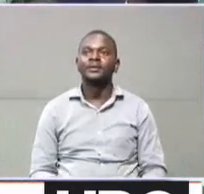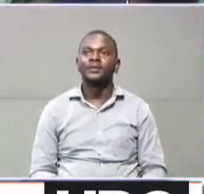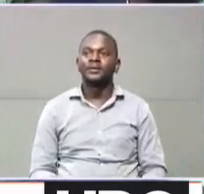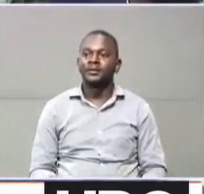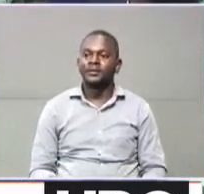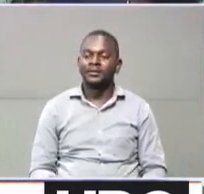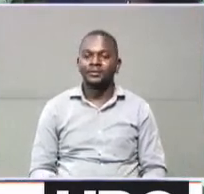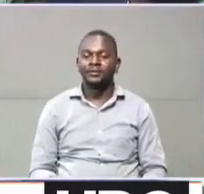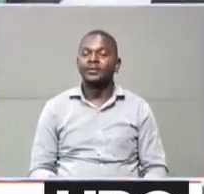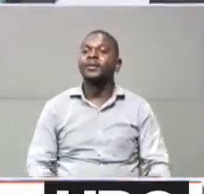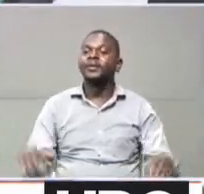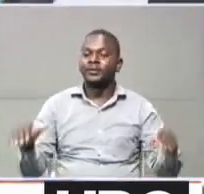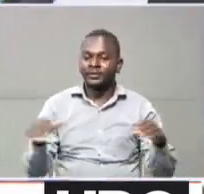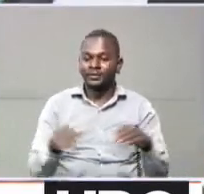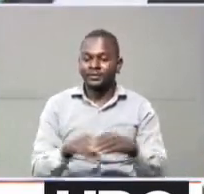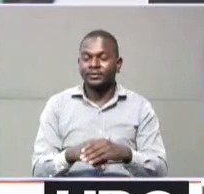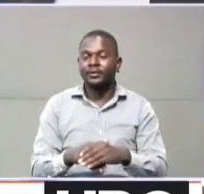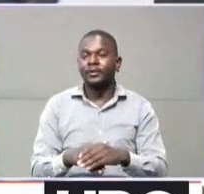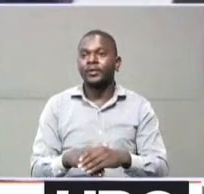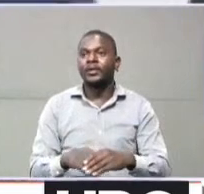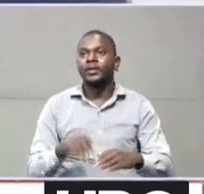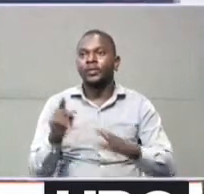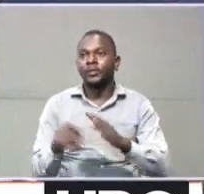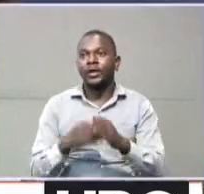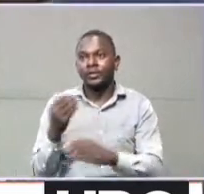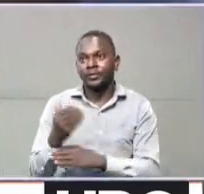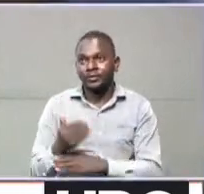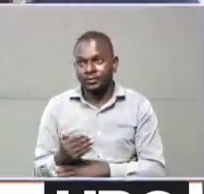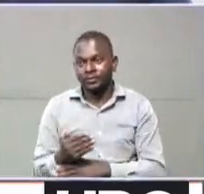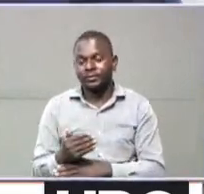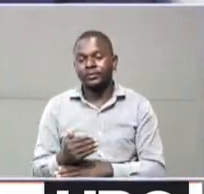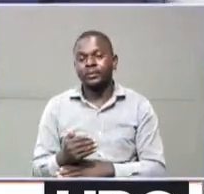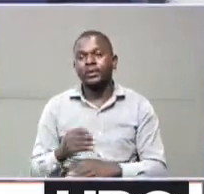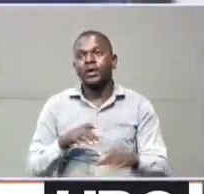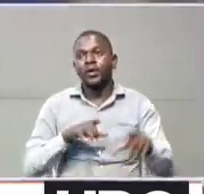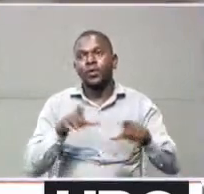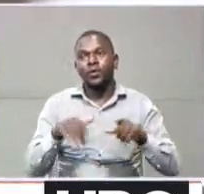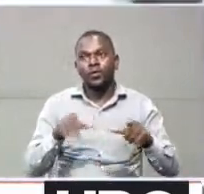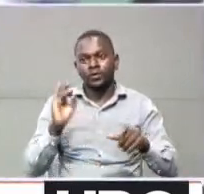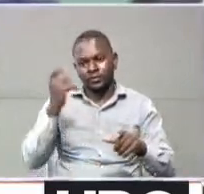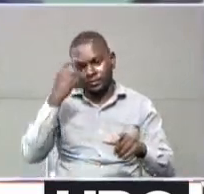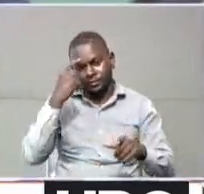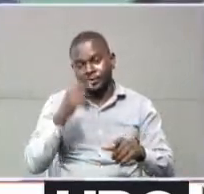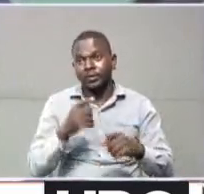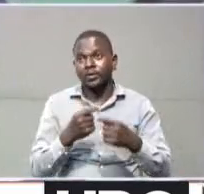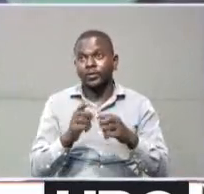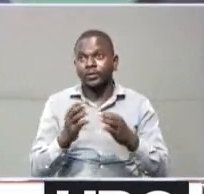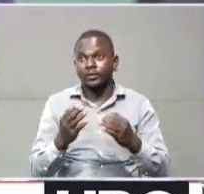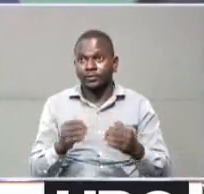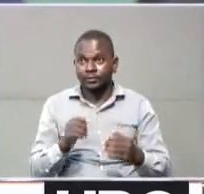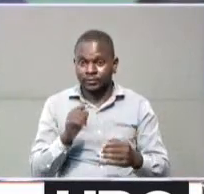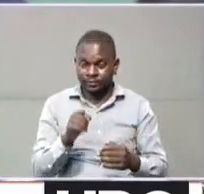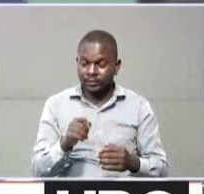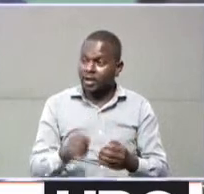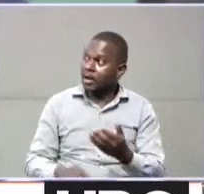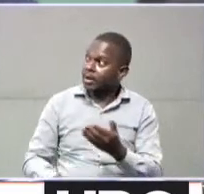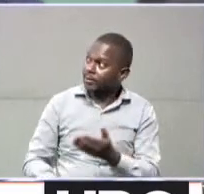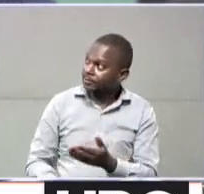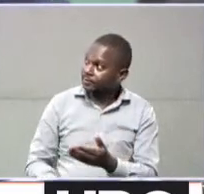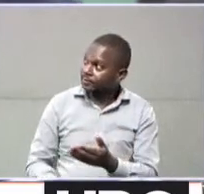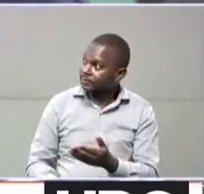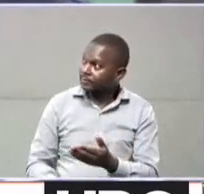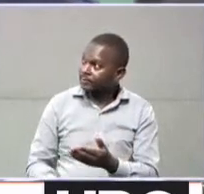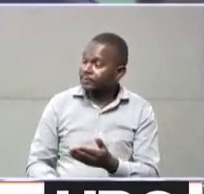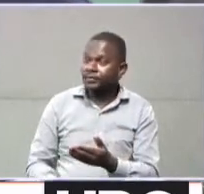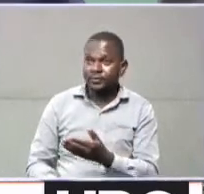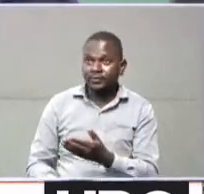remember as the prime minister is still asking the minister of local government but nevertheless she's here i saw my